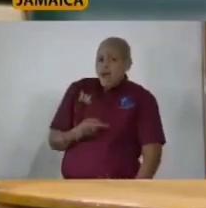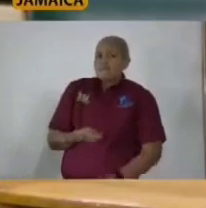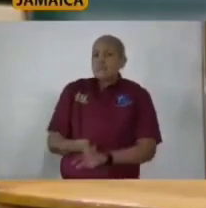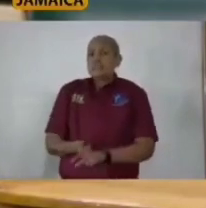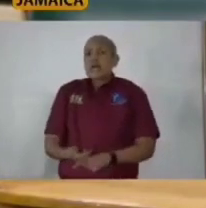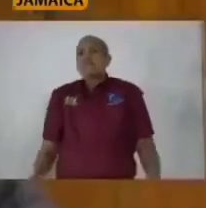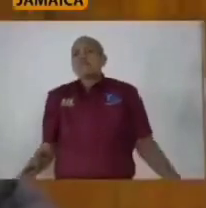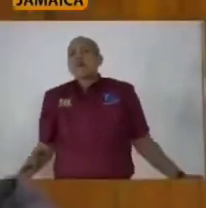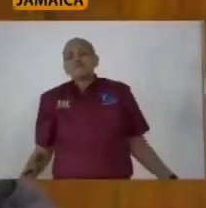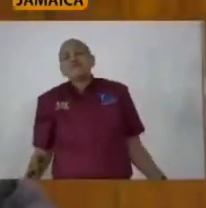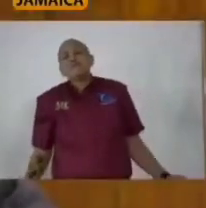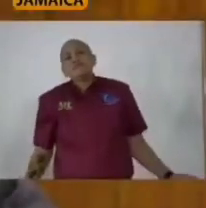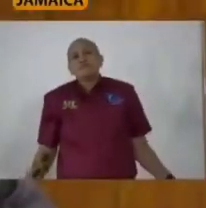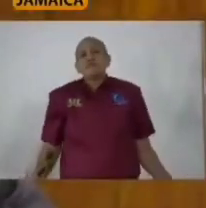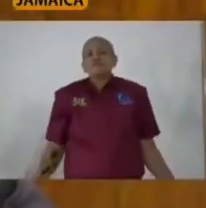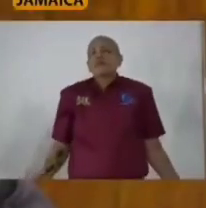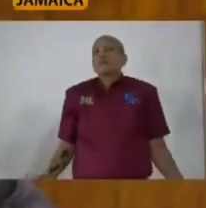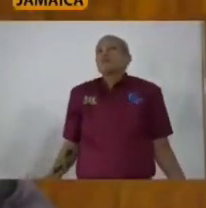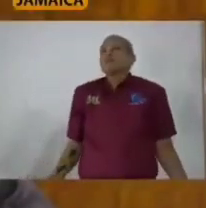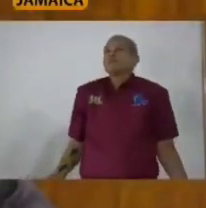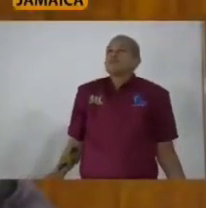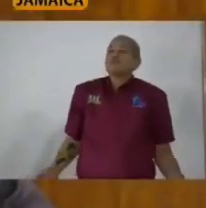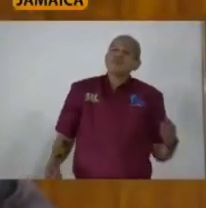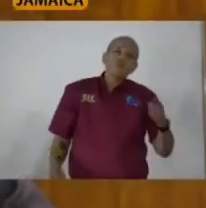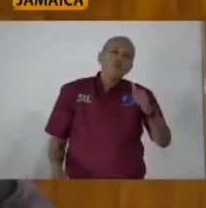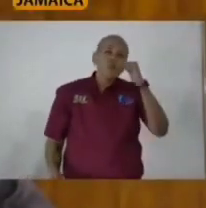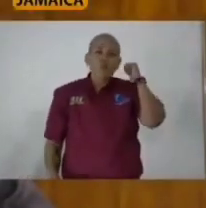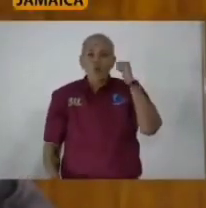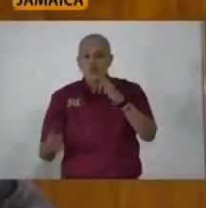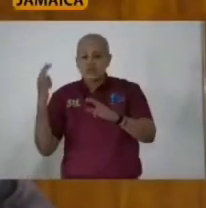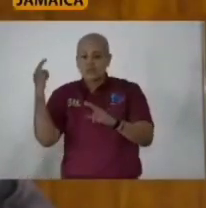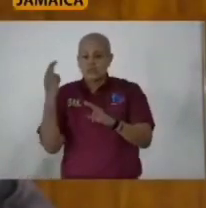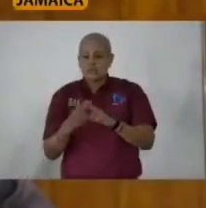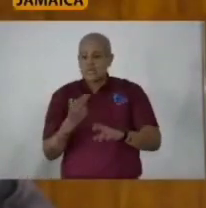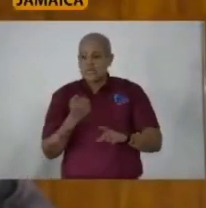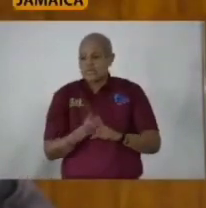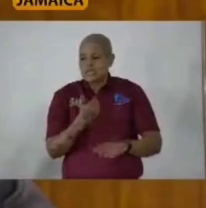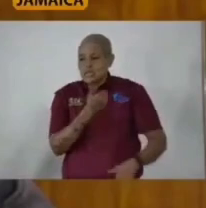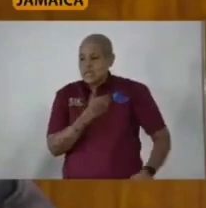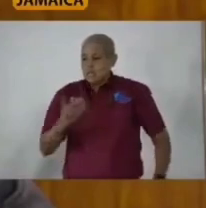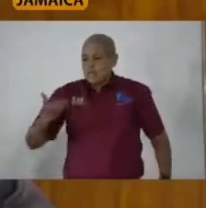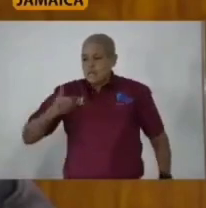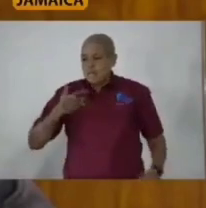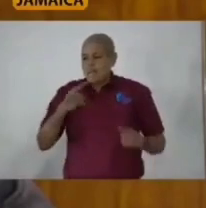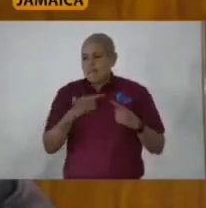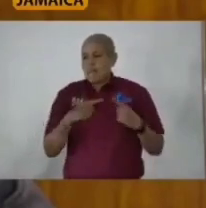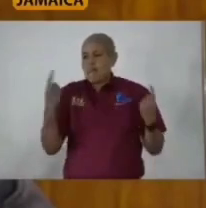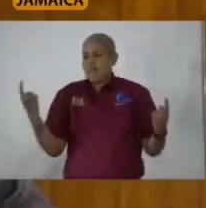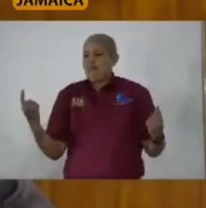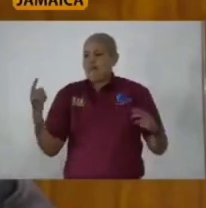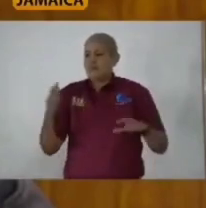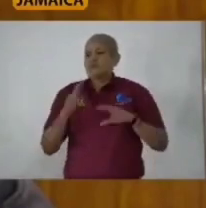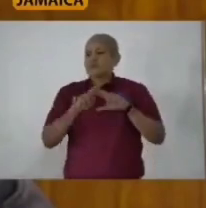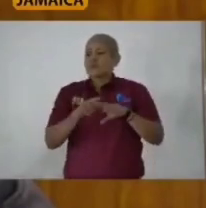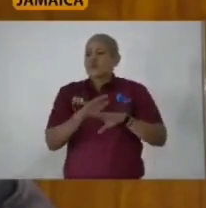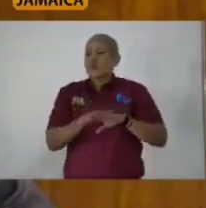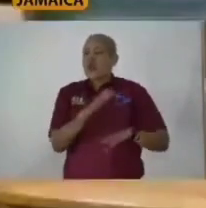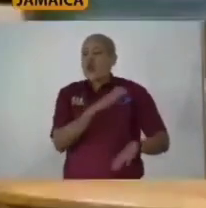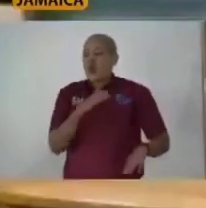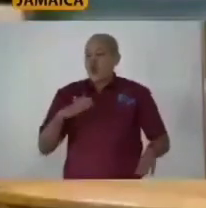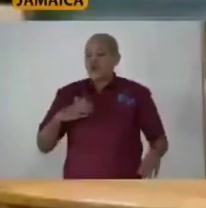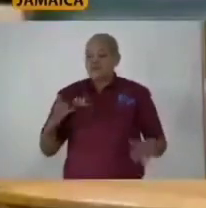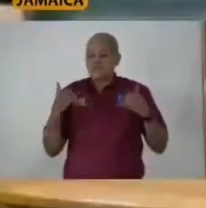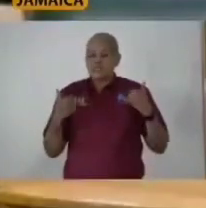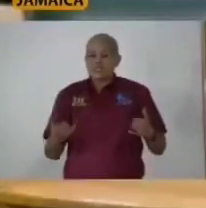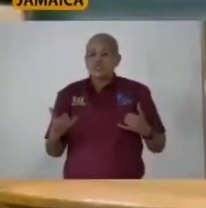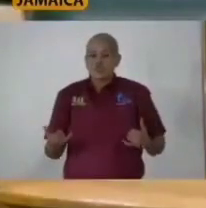are such that he will not be naming the members of the opposition to sit on the committee at this